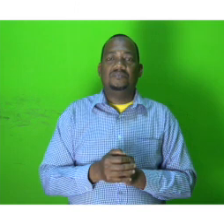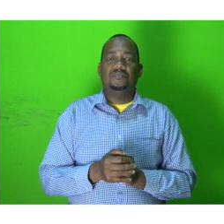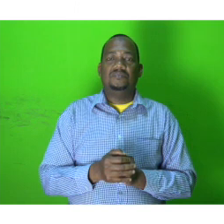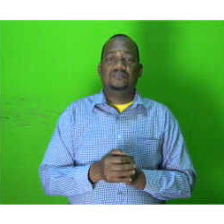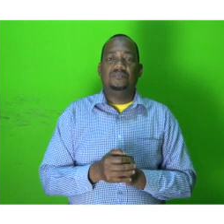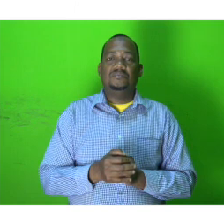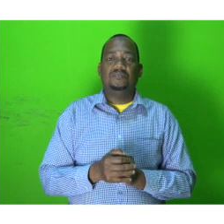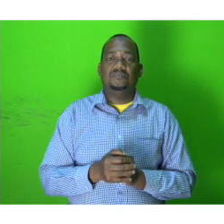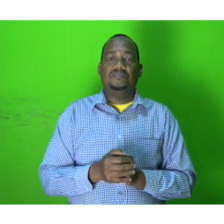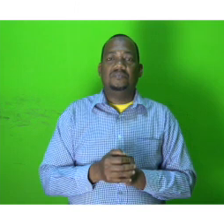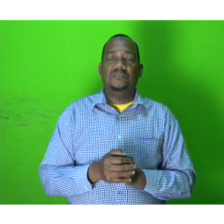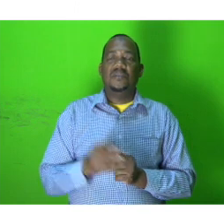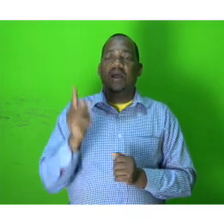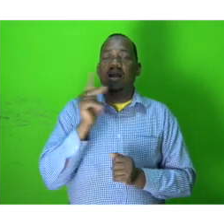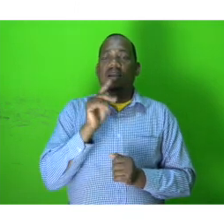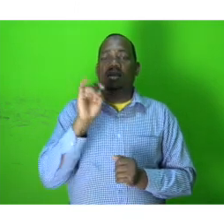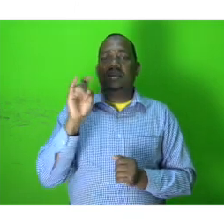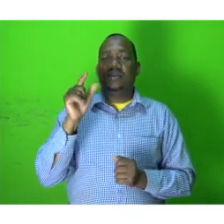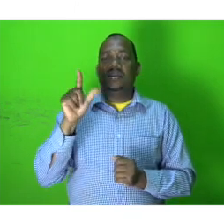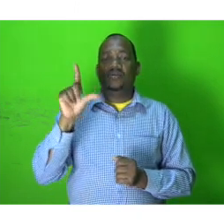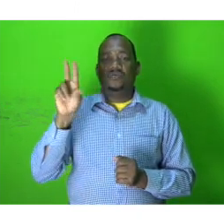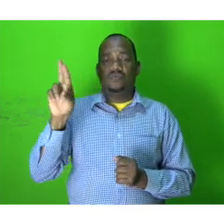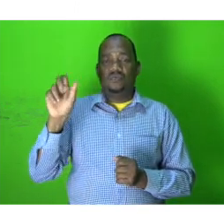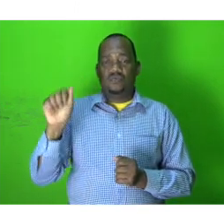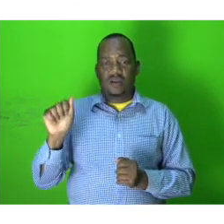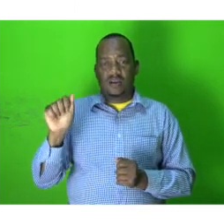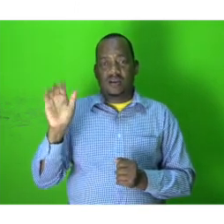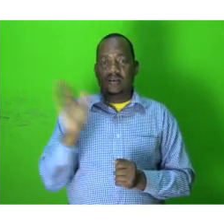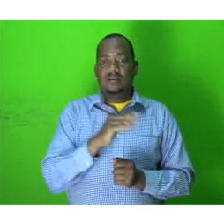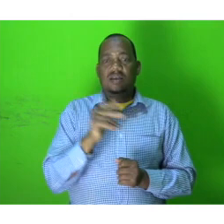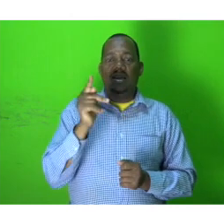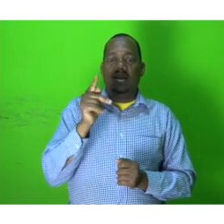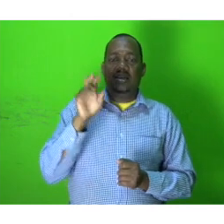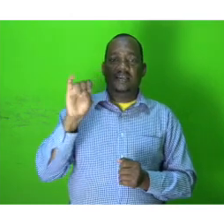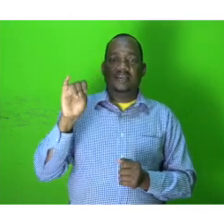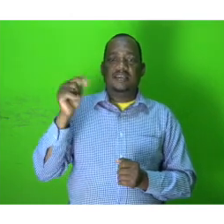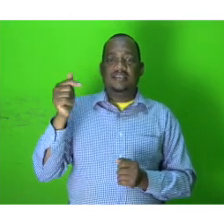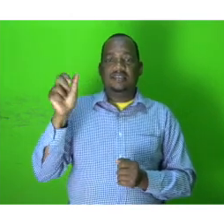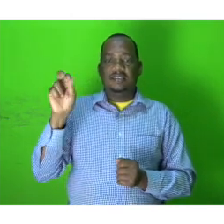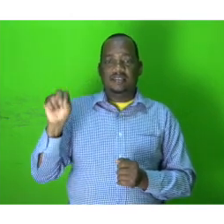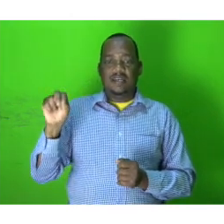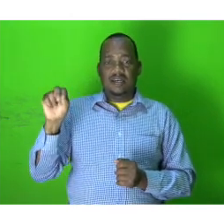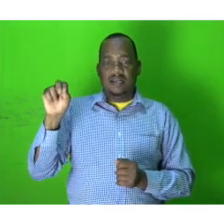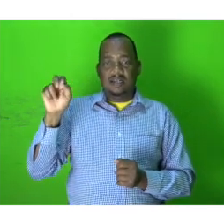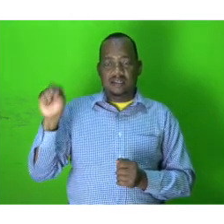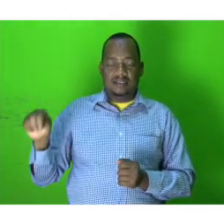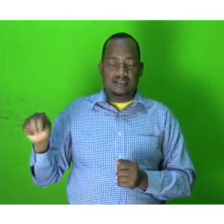Kilowatt term. Okay.